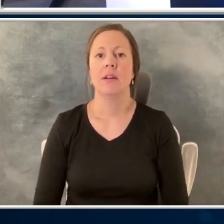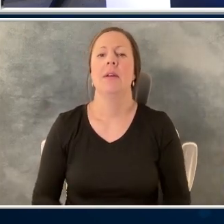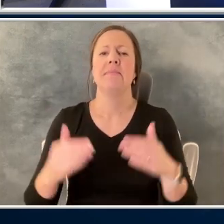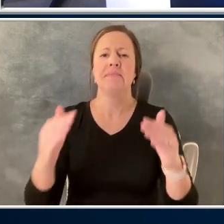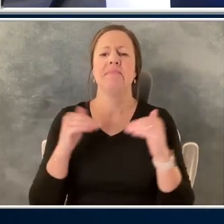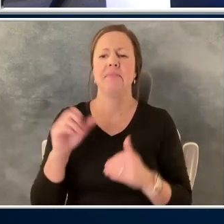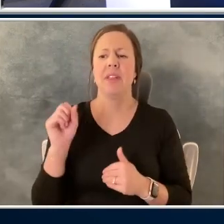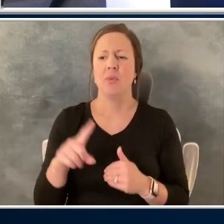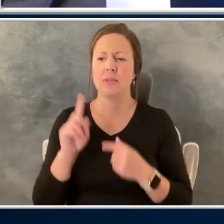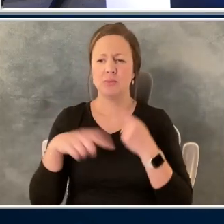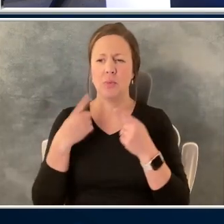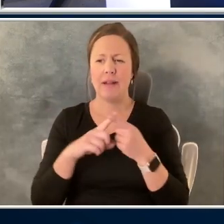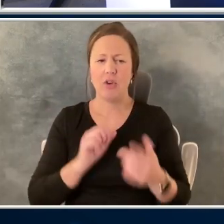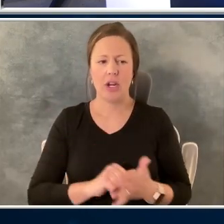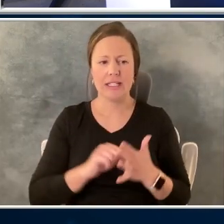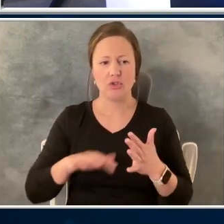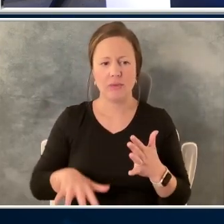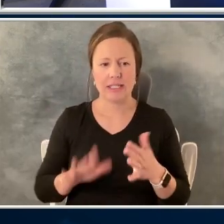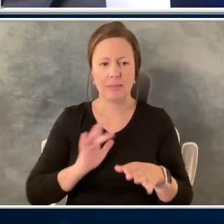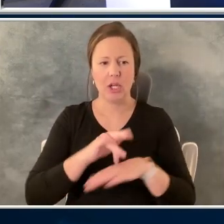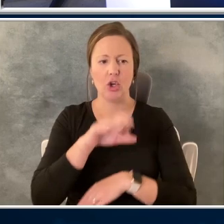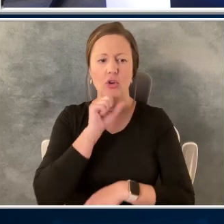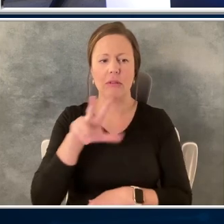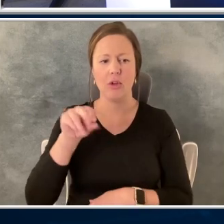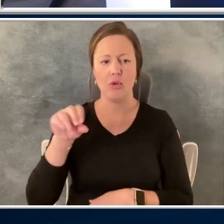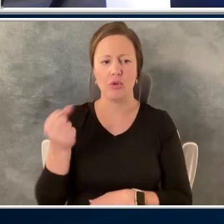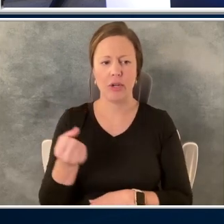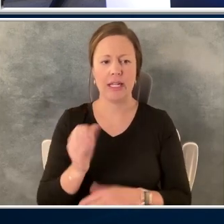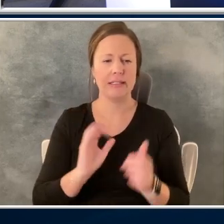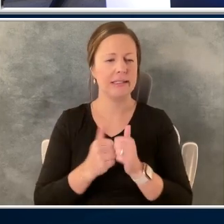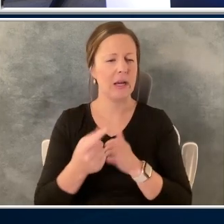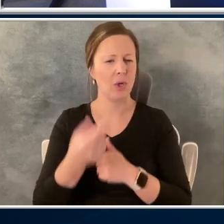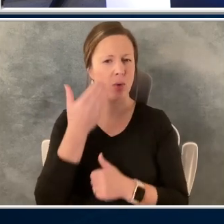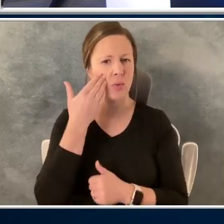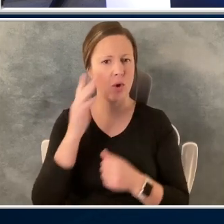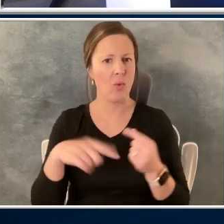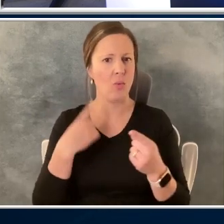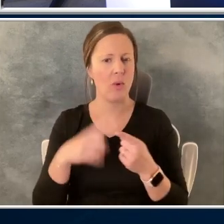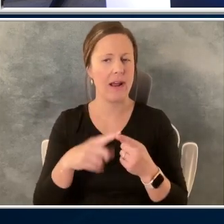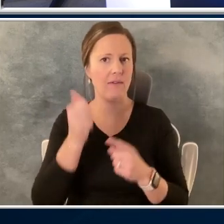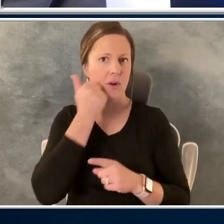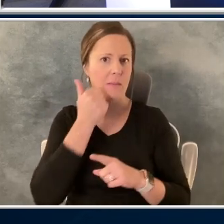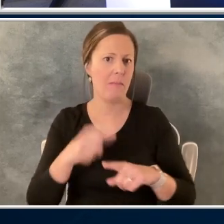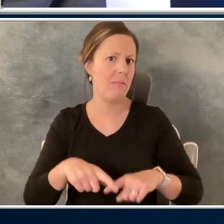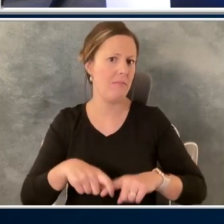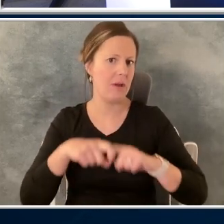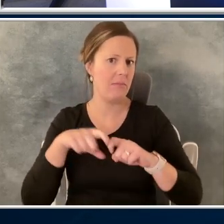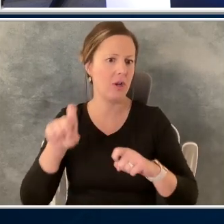had a hysterectomy in your early 30s, how do you know when menopause should happen?